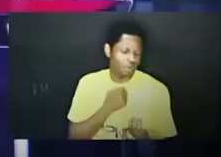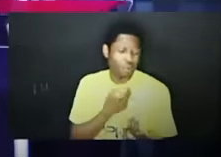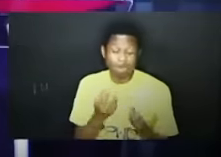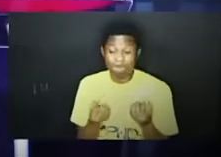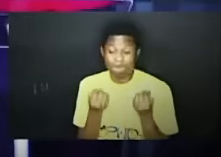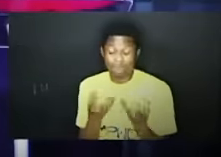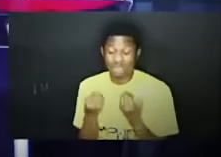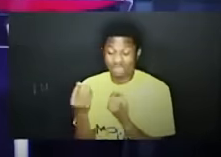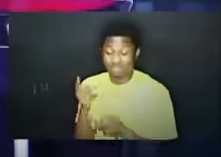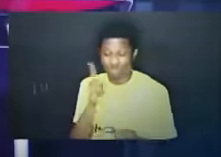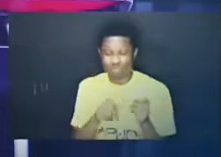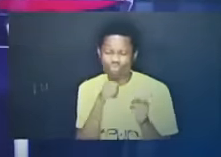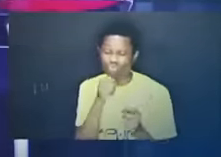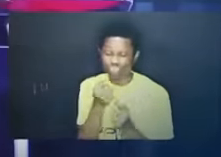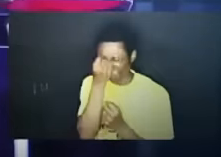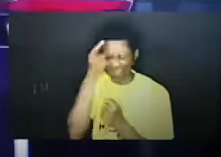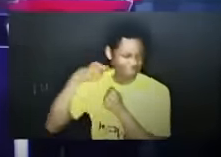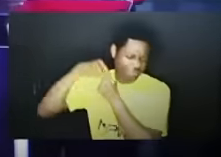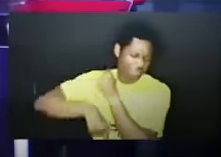value in